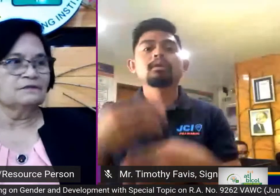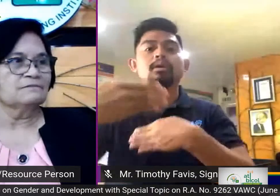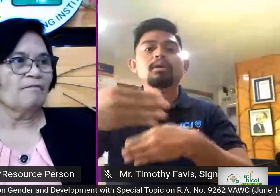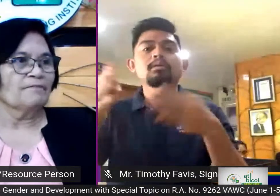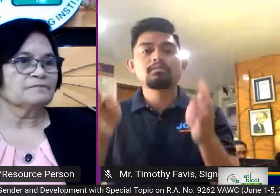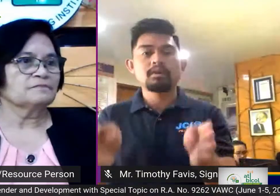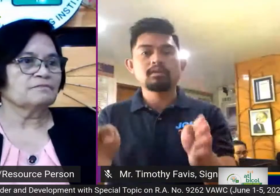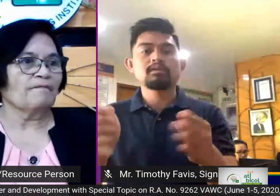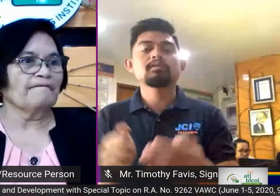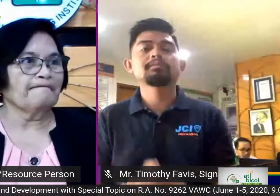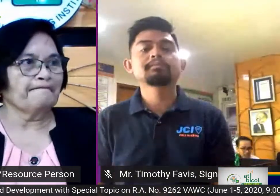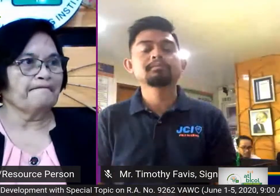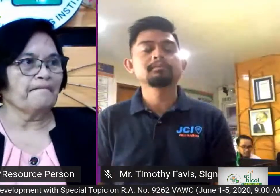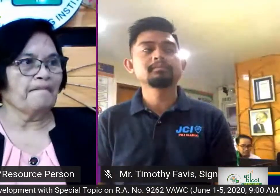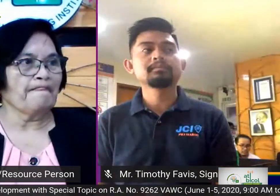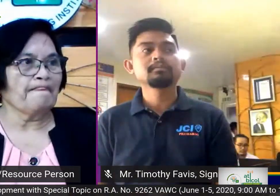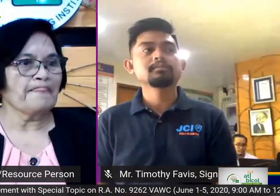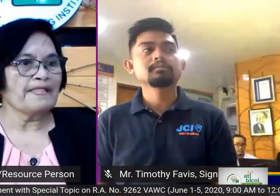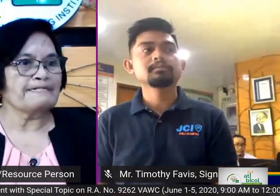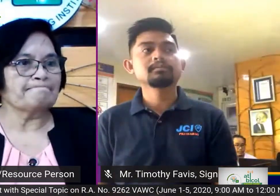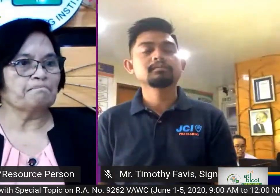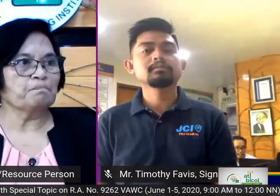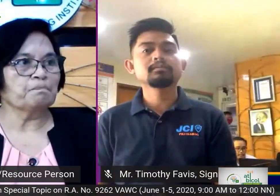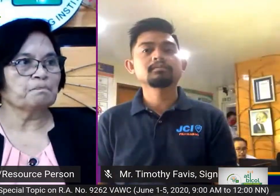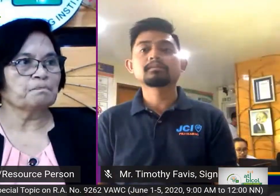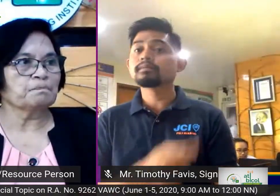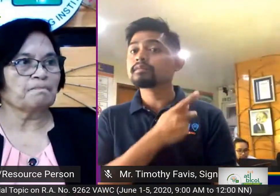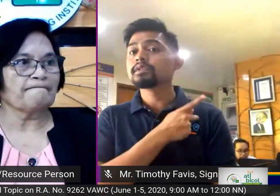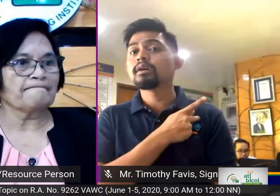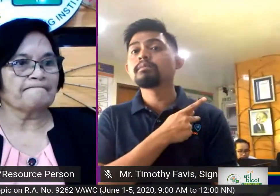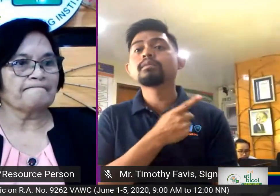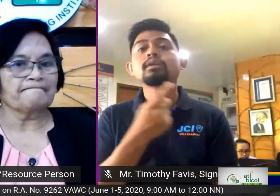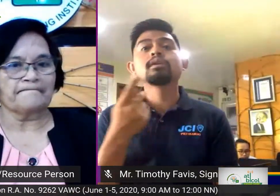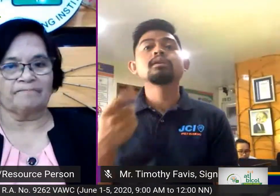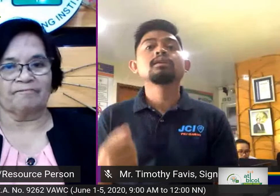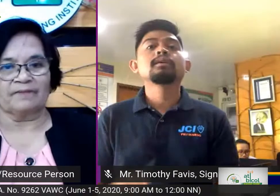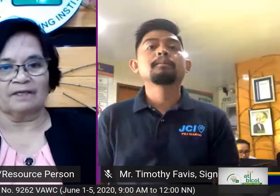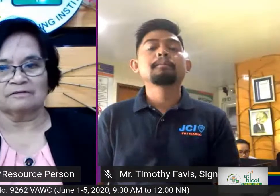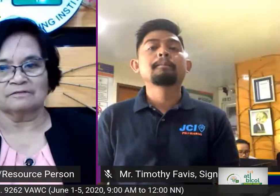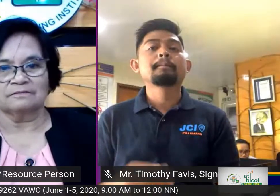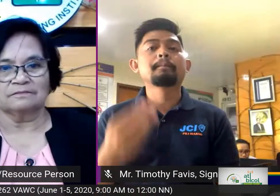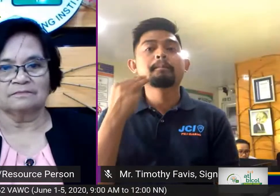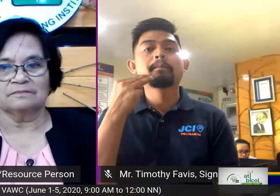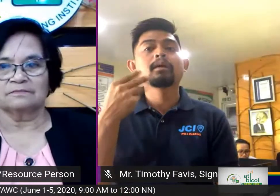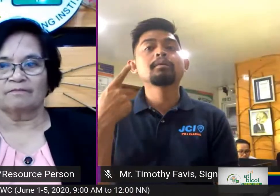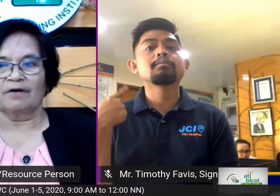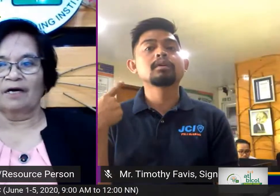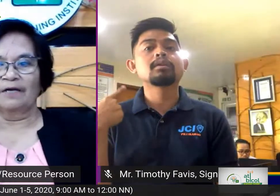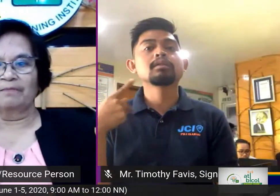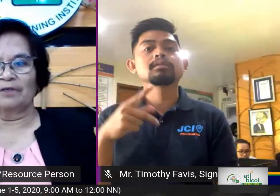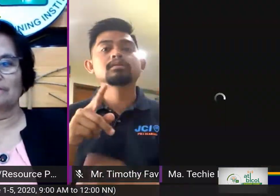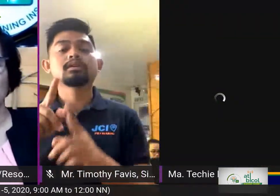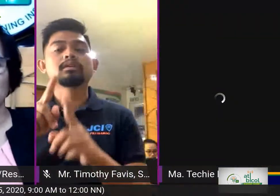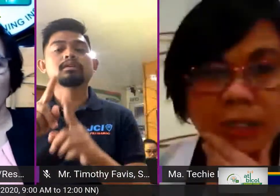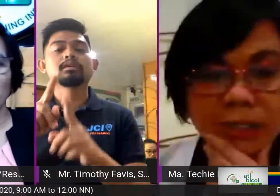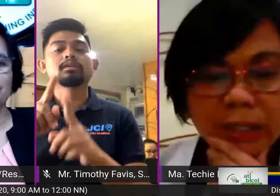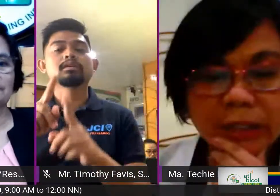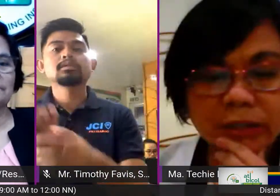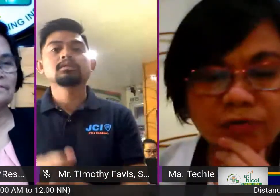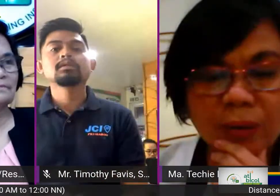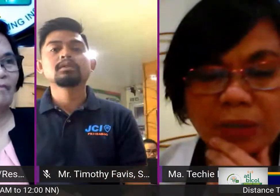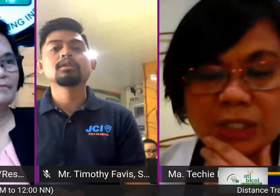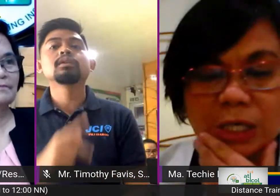ma... Ma'am, may mga ano po, may isa lang ditong, hindi ko alam kung this is a suggestion. Ano po?